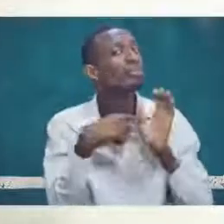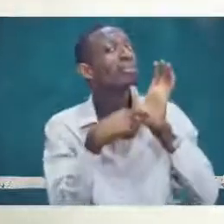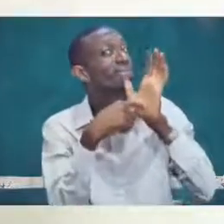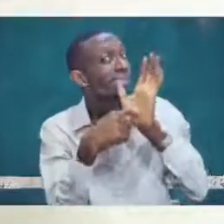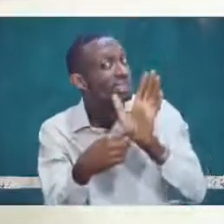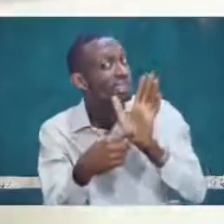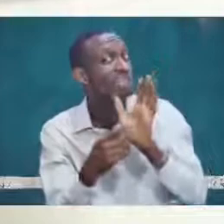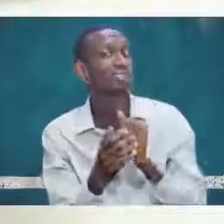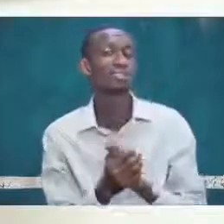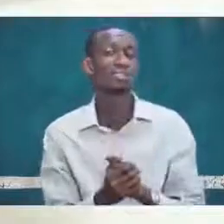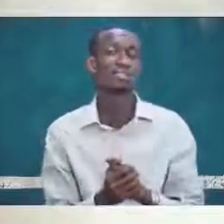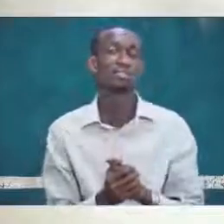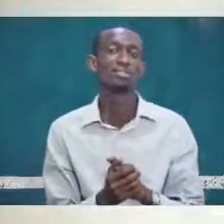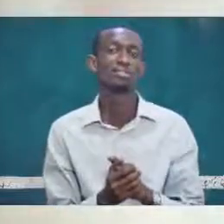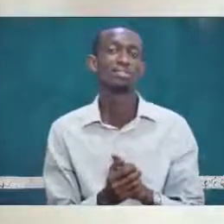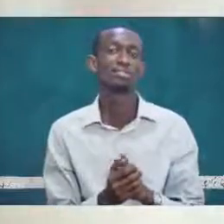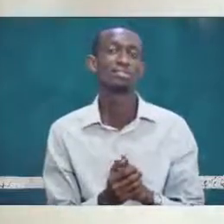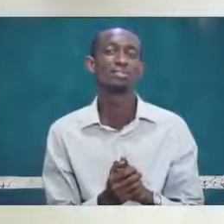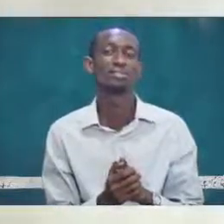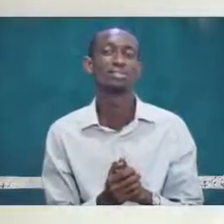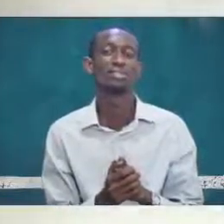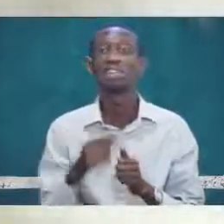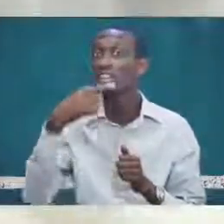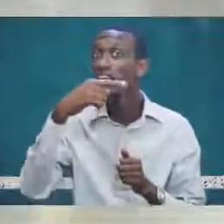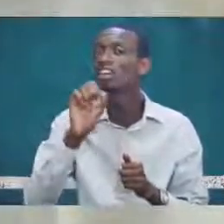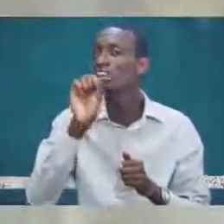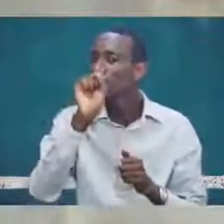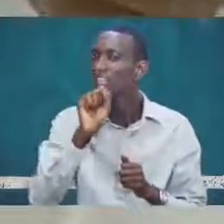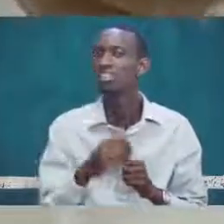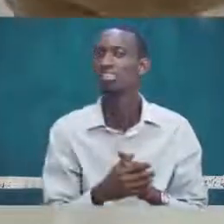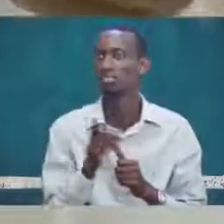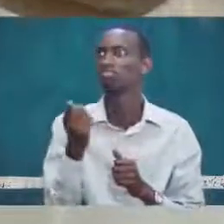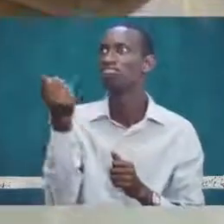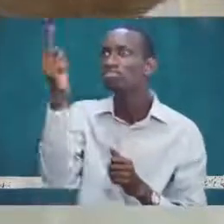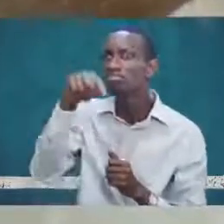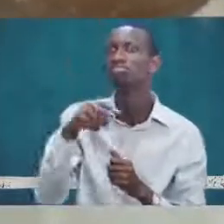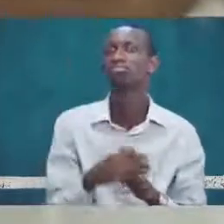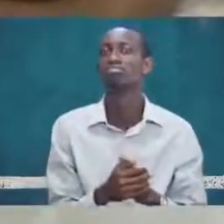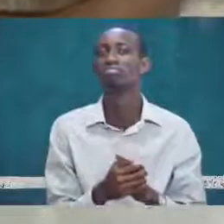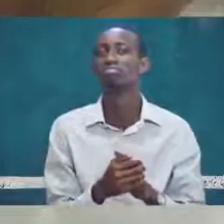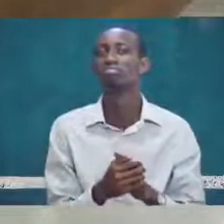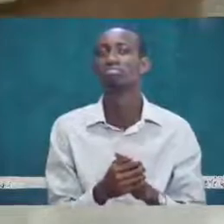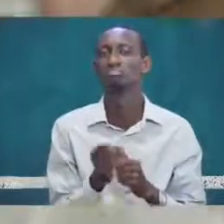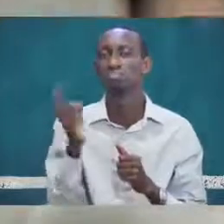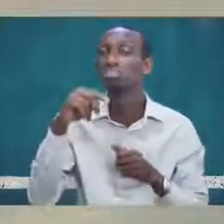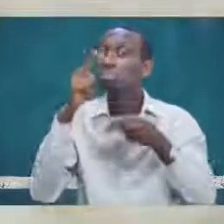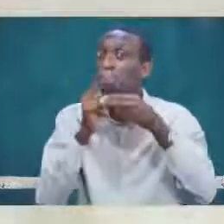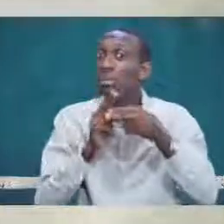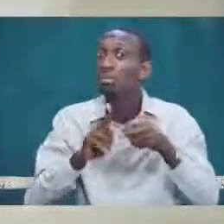indication of the gas that is coming out, which is